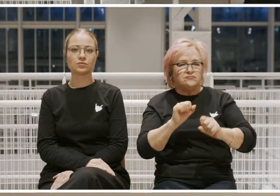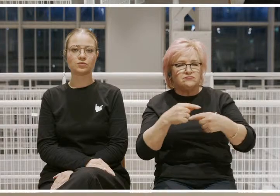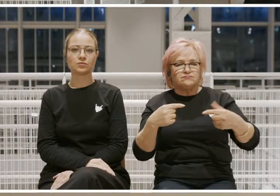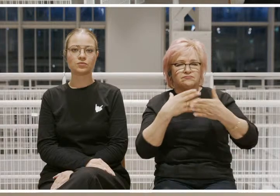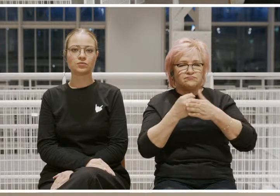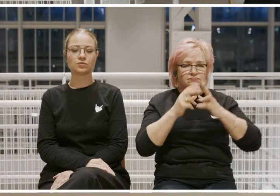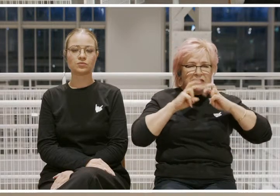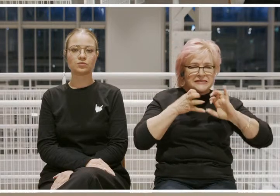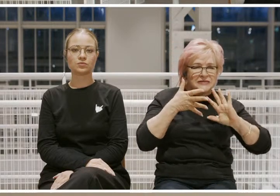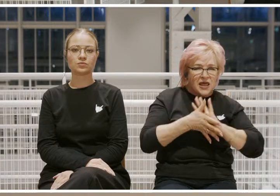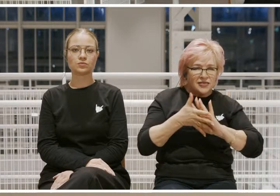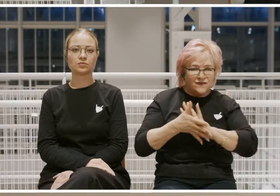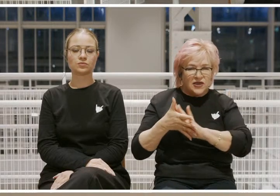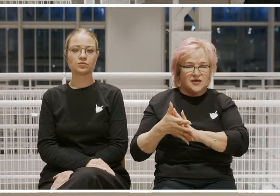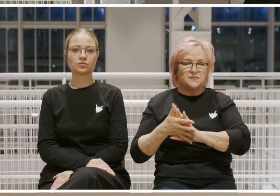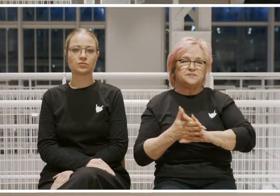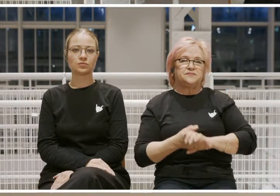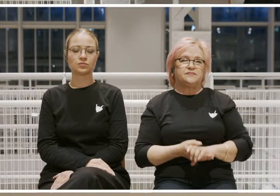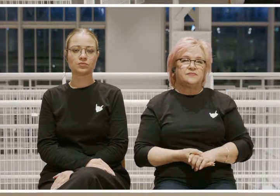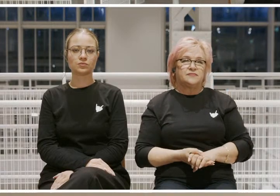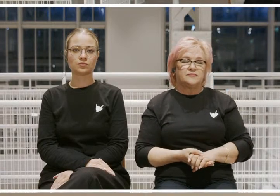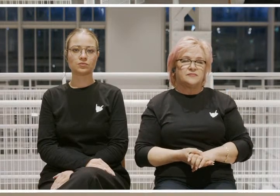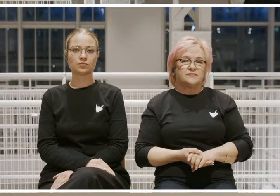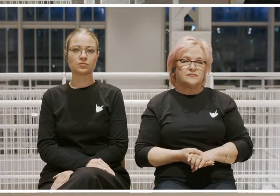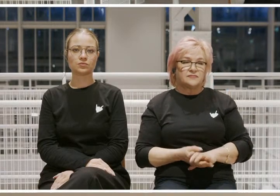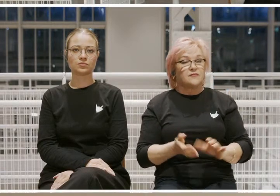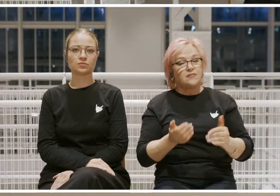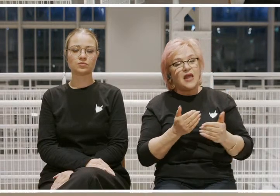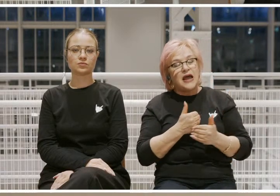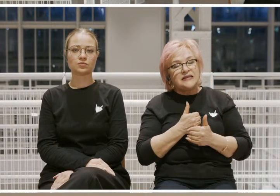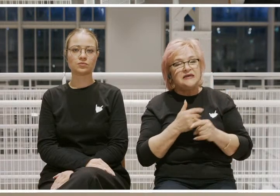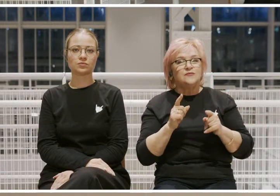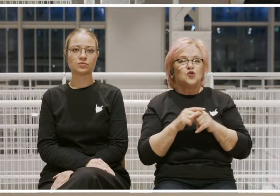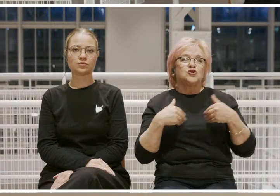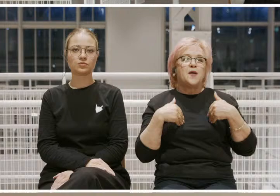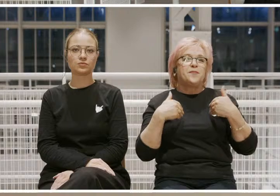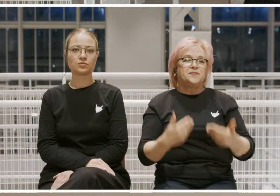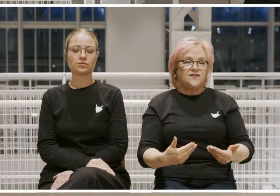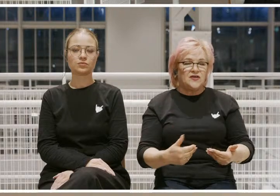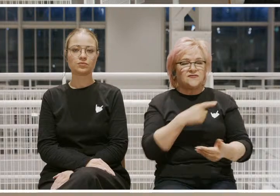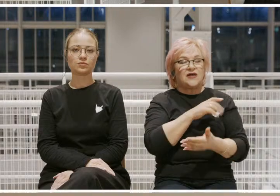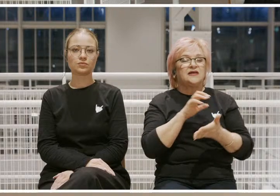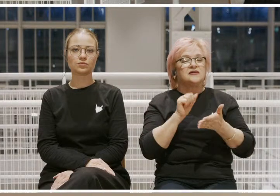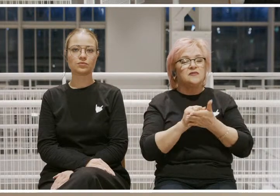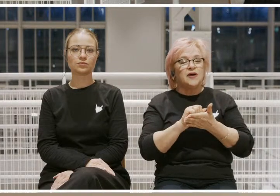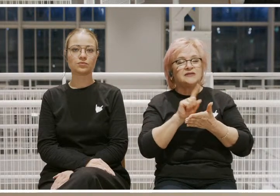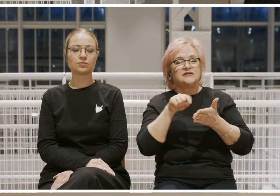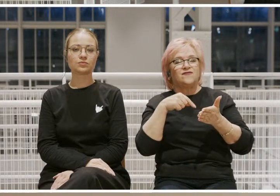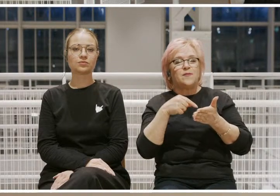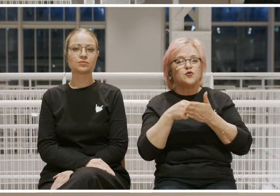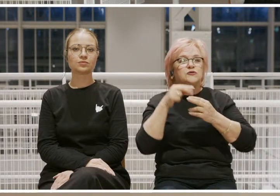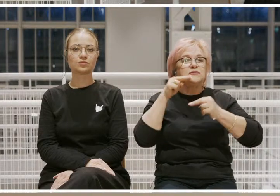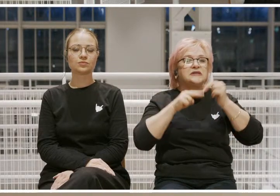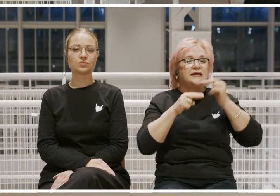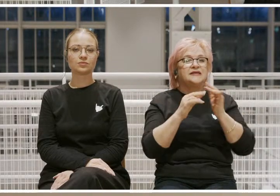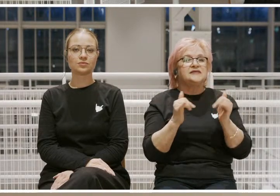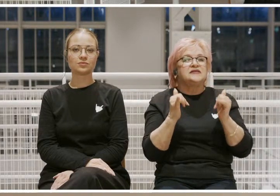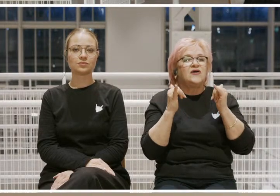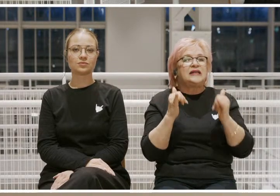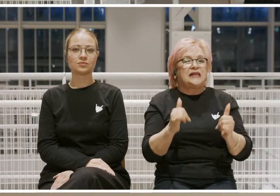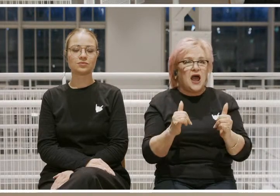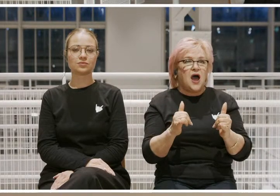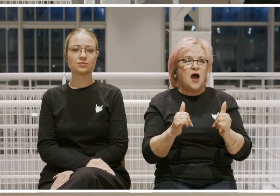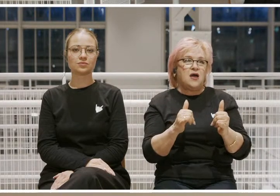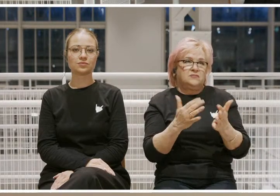degrowth. So we all welcome Gamze, and thank you again for coming to listen to